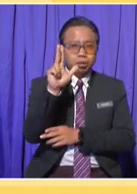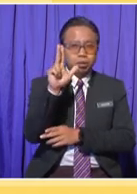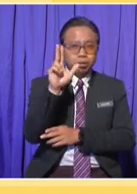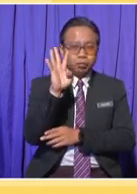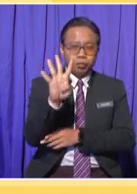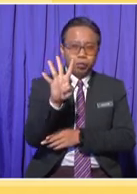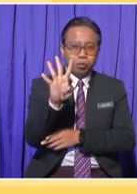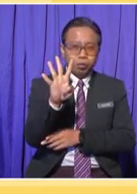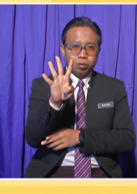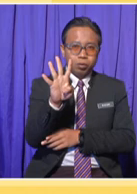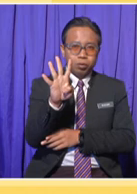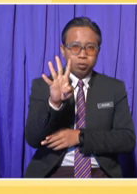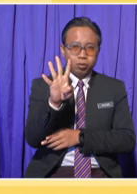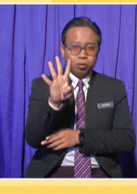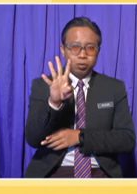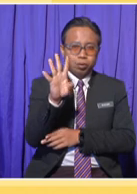4,